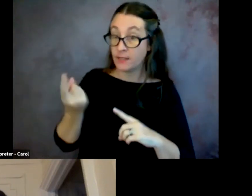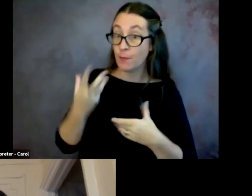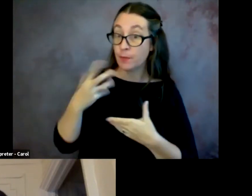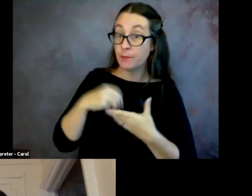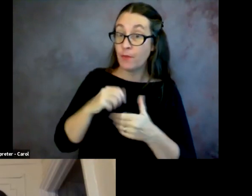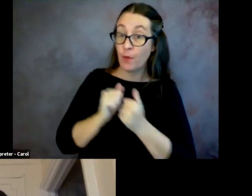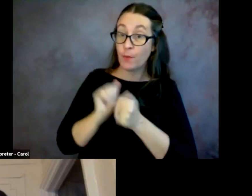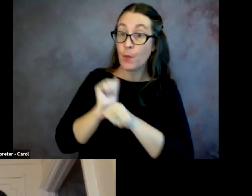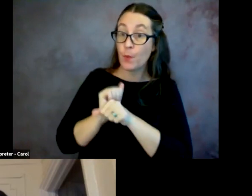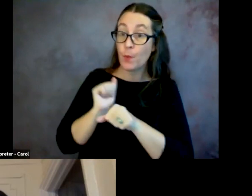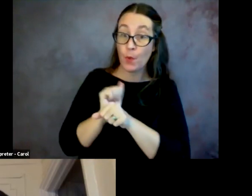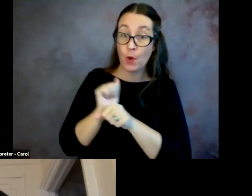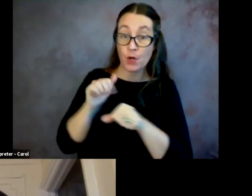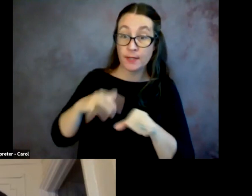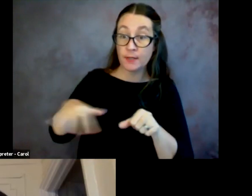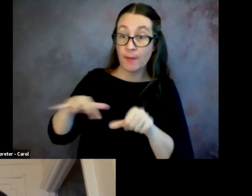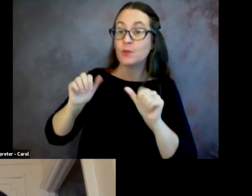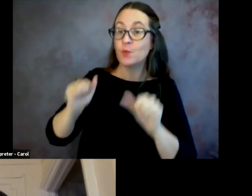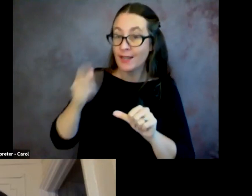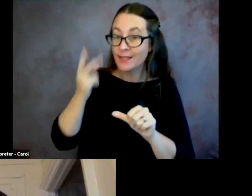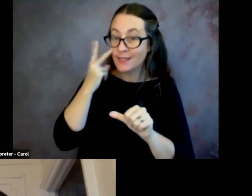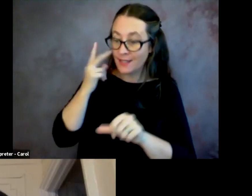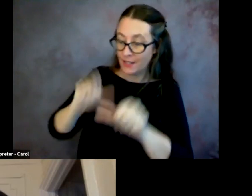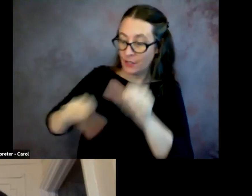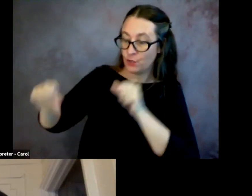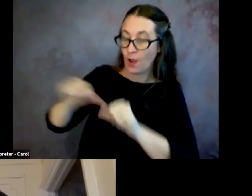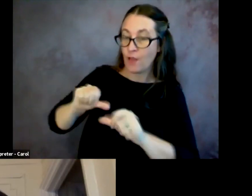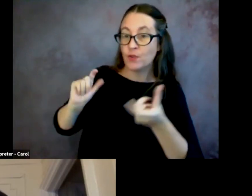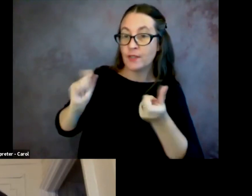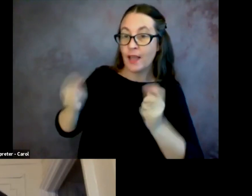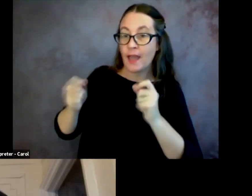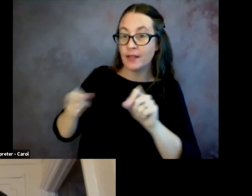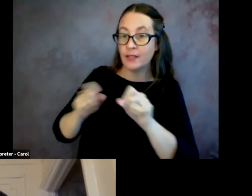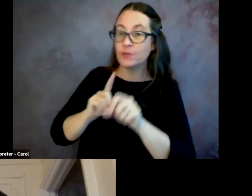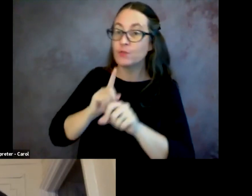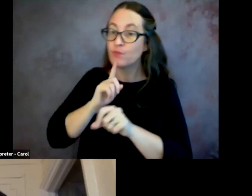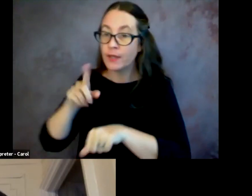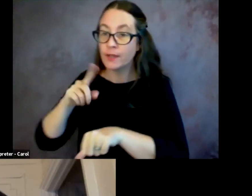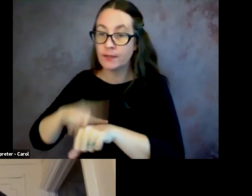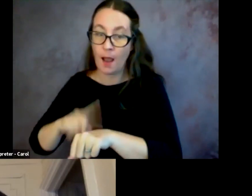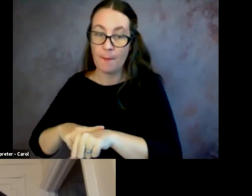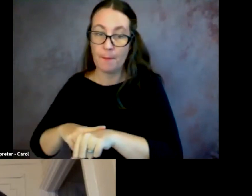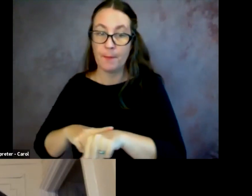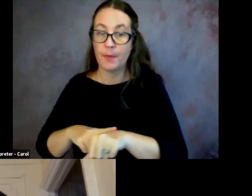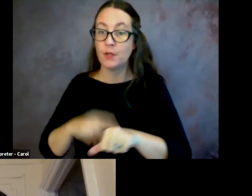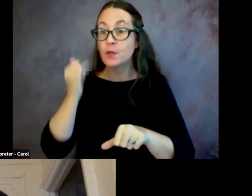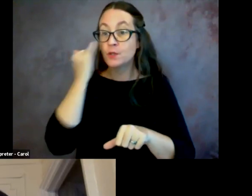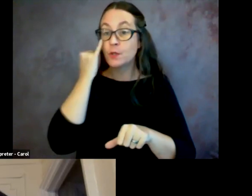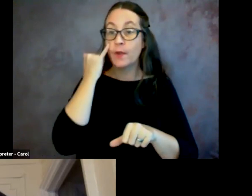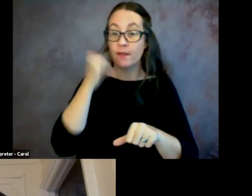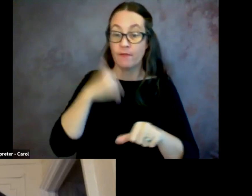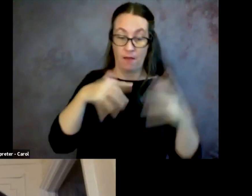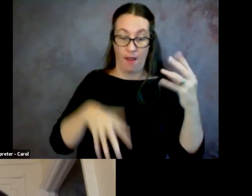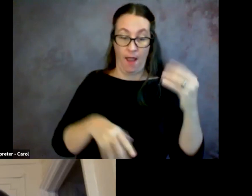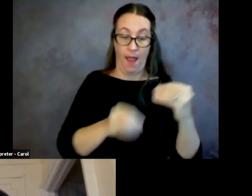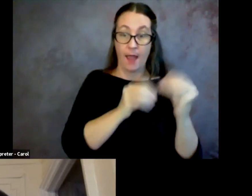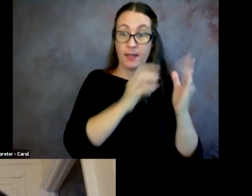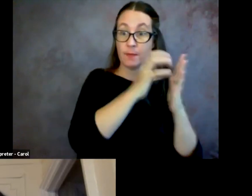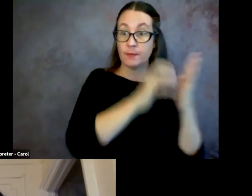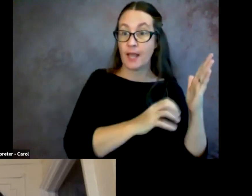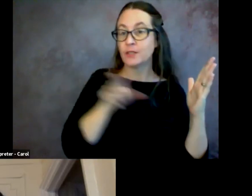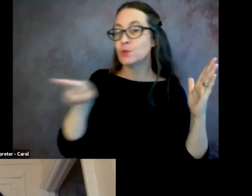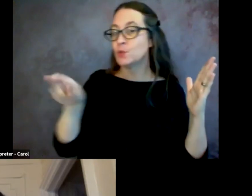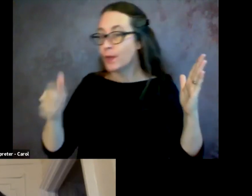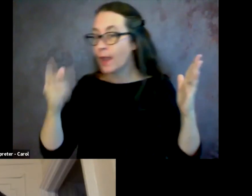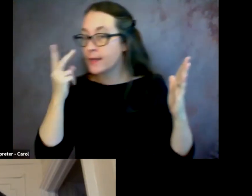see each other's edits in real time. If you both have the project open, if I move some text down, you're going to see that because I've shared it with you. Now,